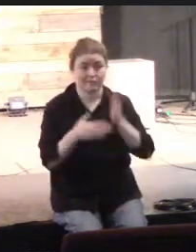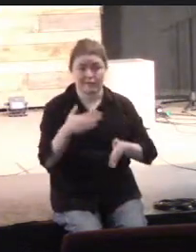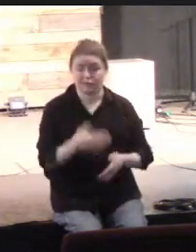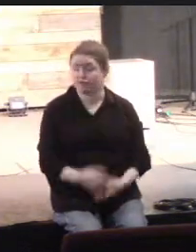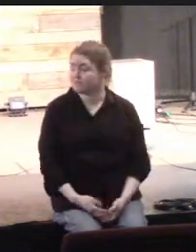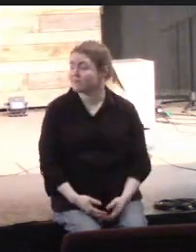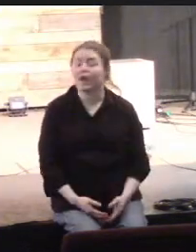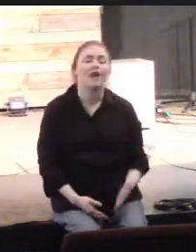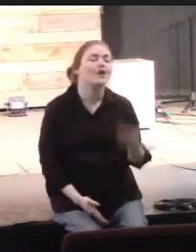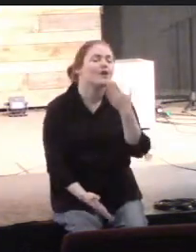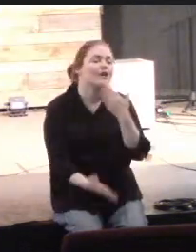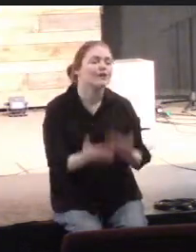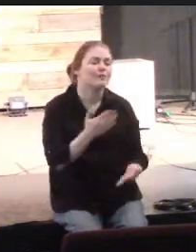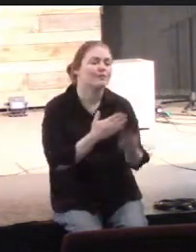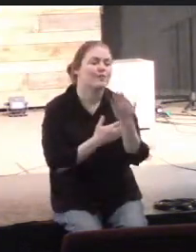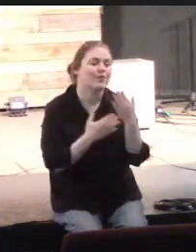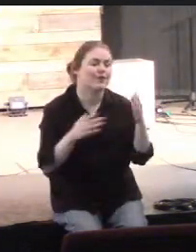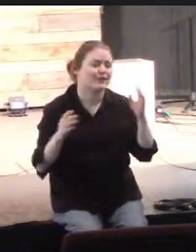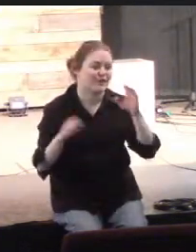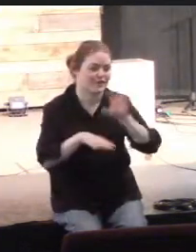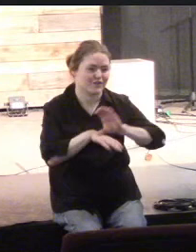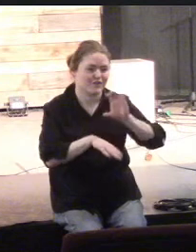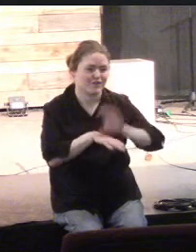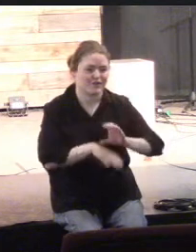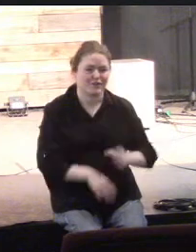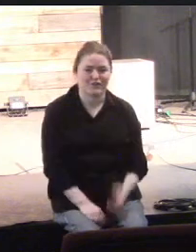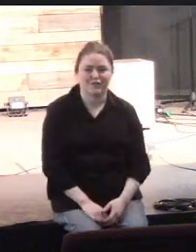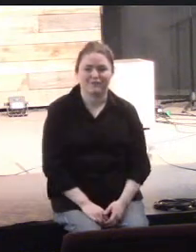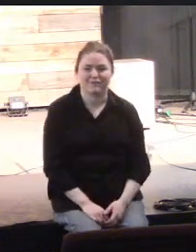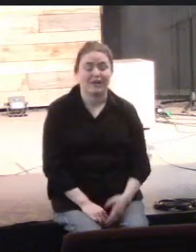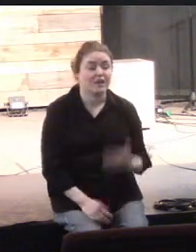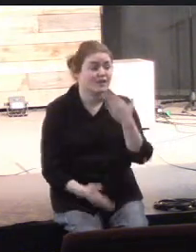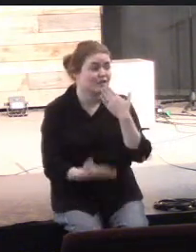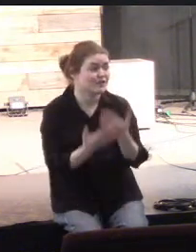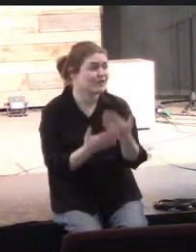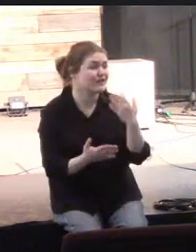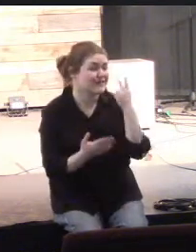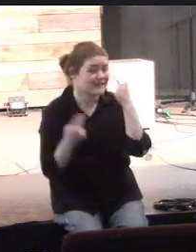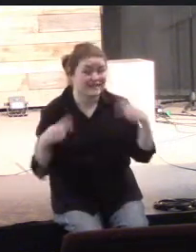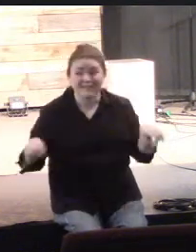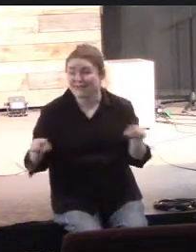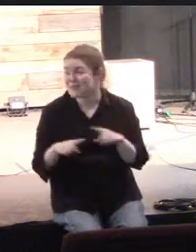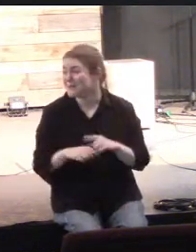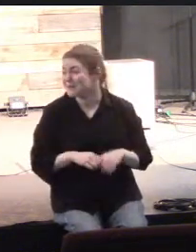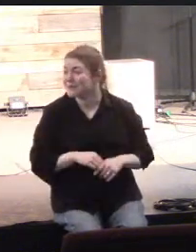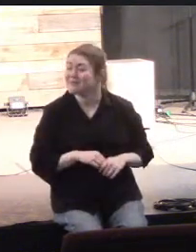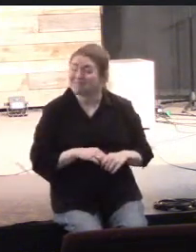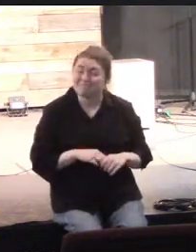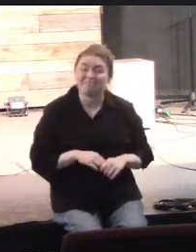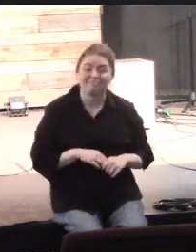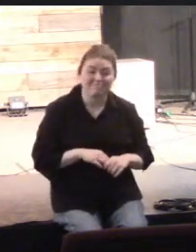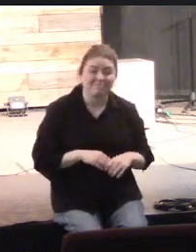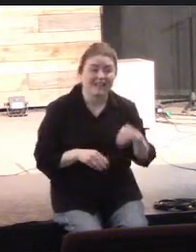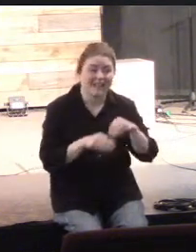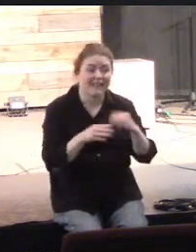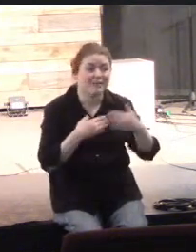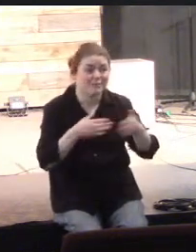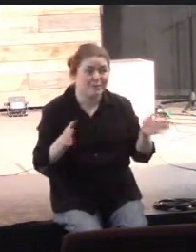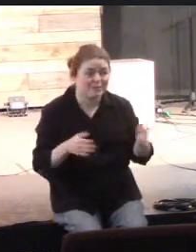Good morning, church. Woo, it's good to see you all. Good to see everyone in the room.